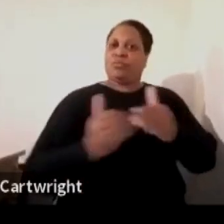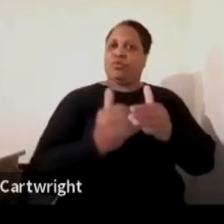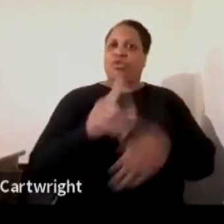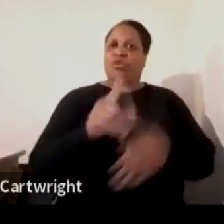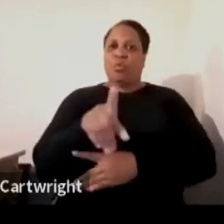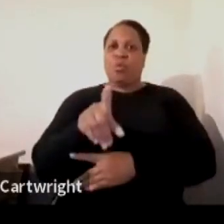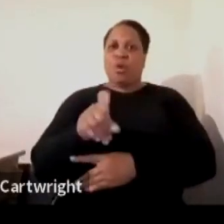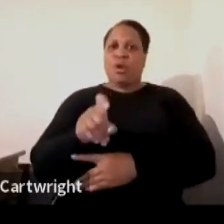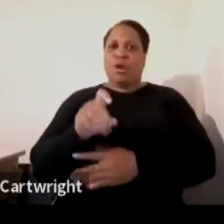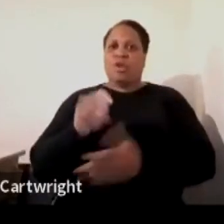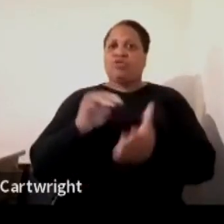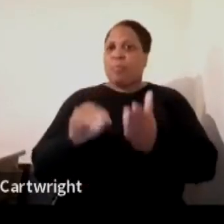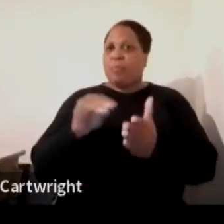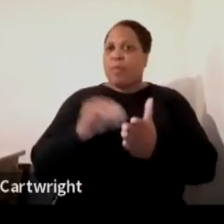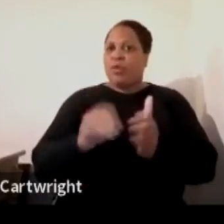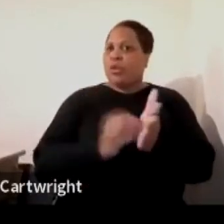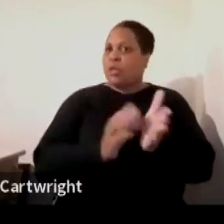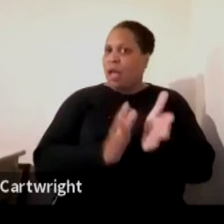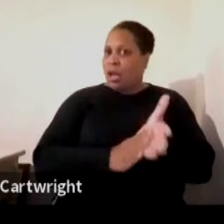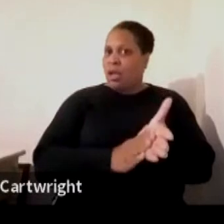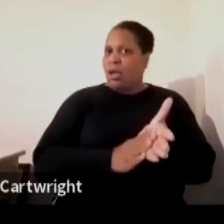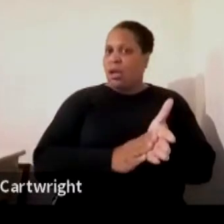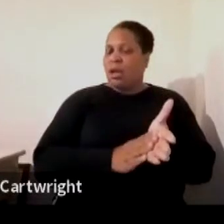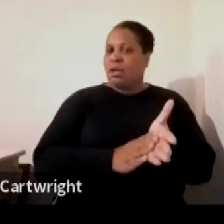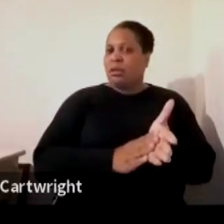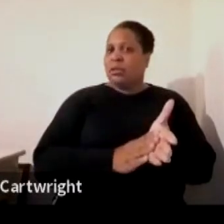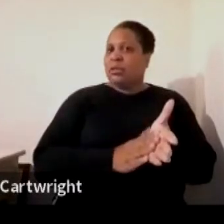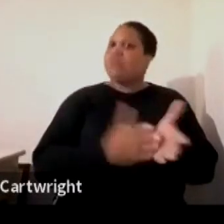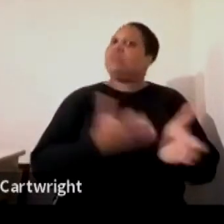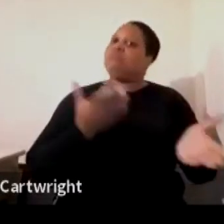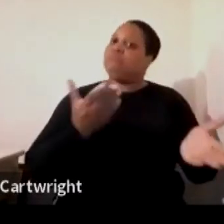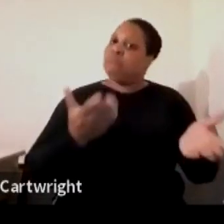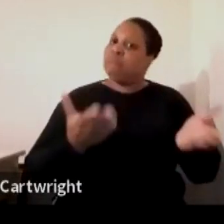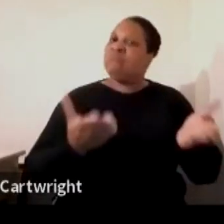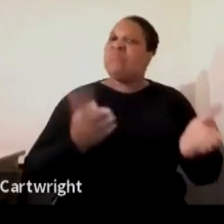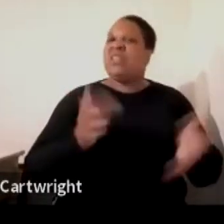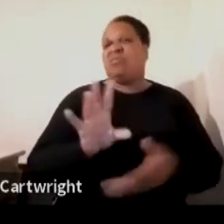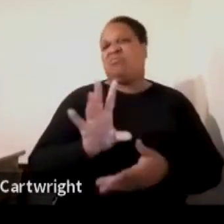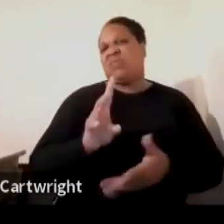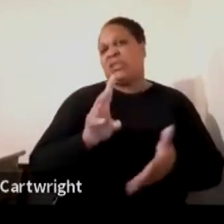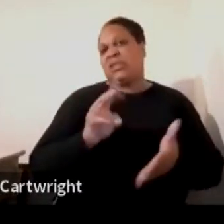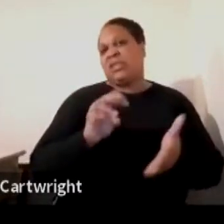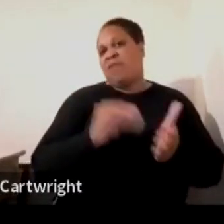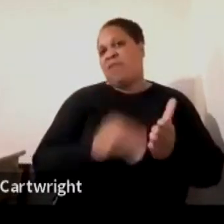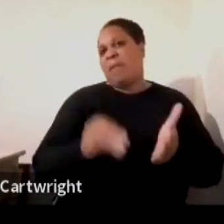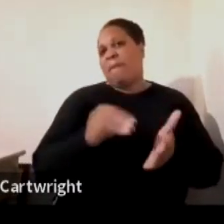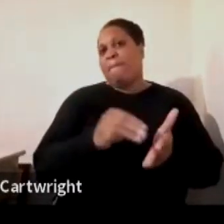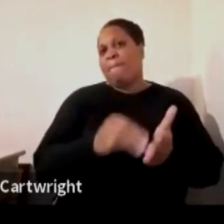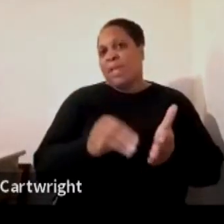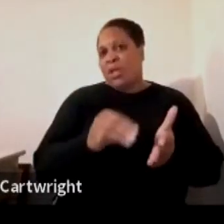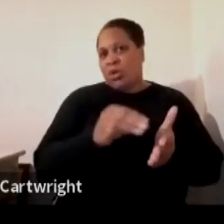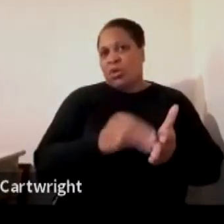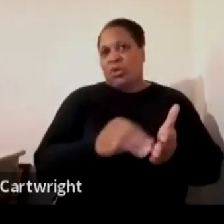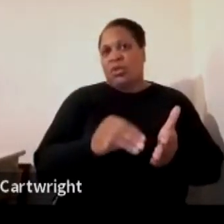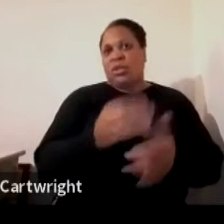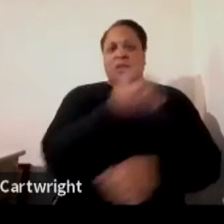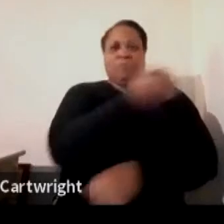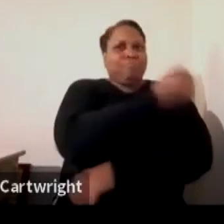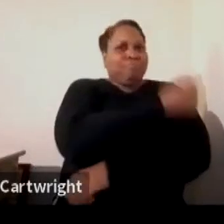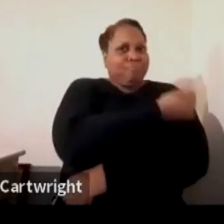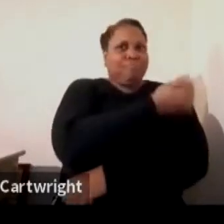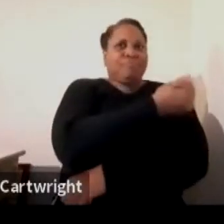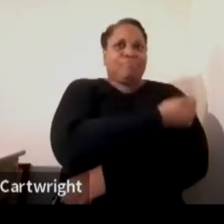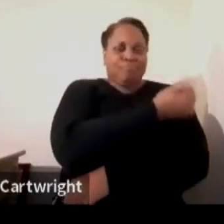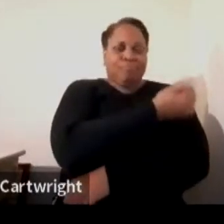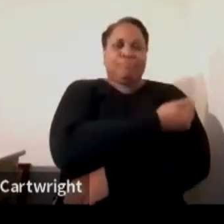that are documented, and we may have 7 million doses of the Pfizer vaccine that's been administered